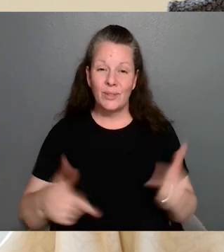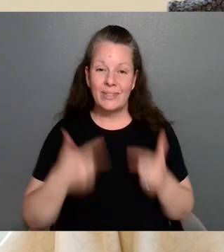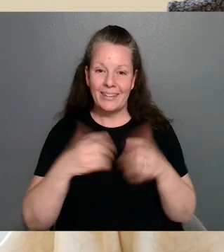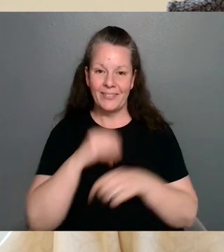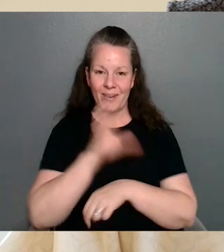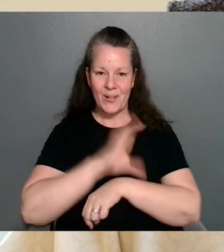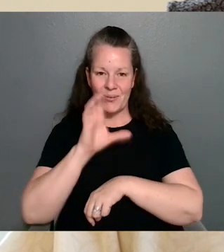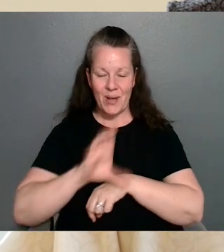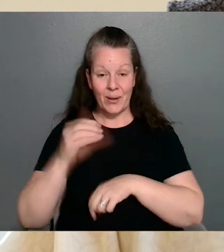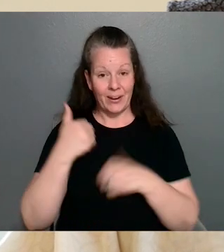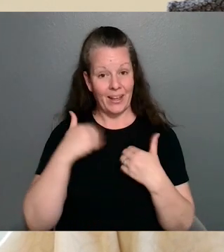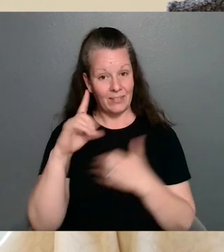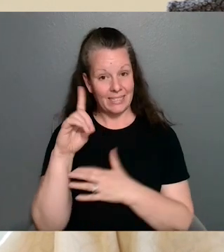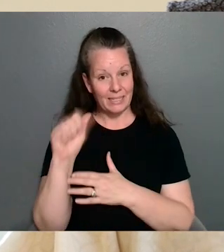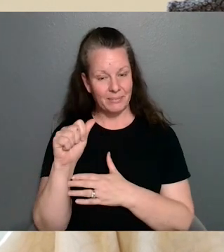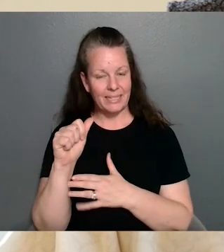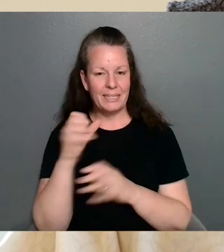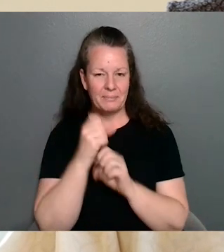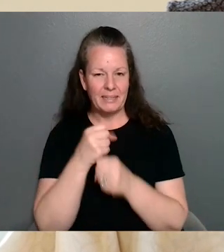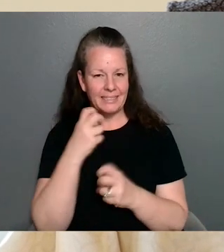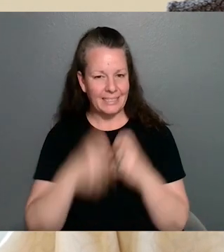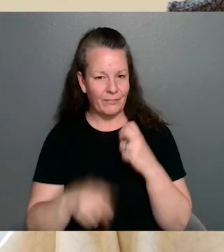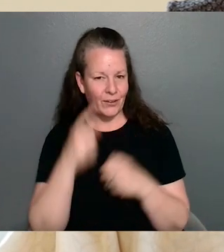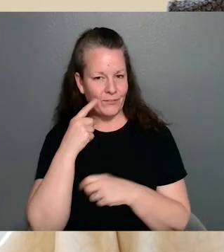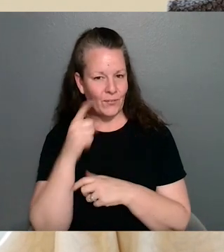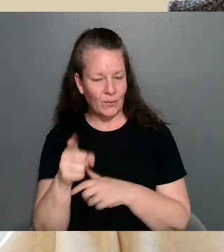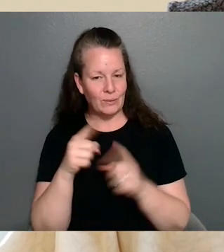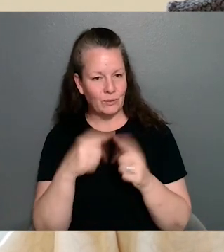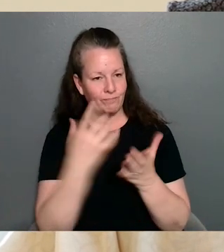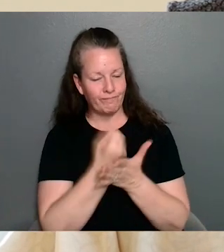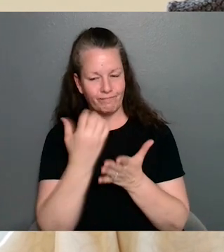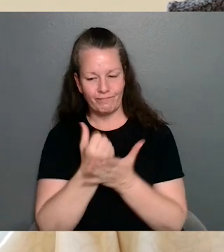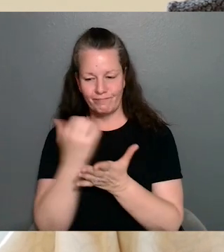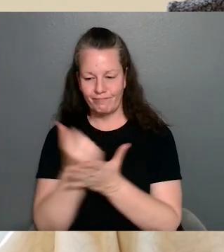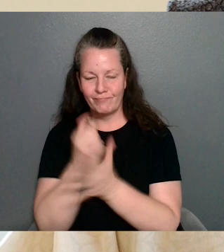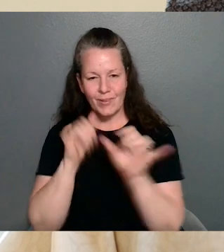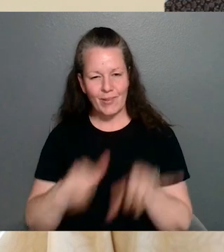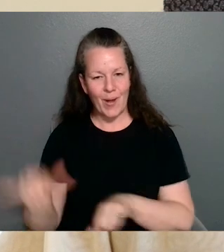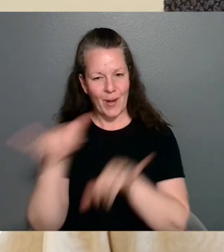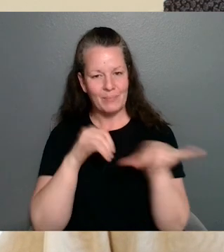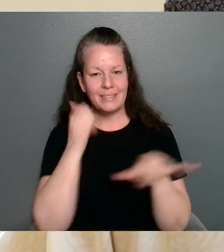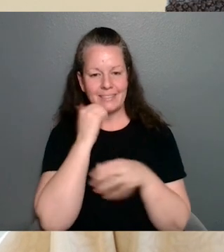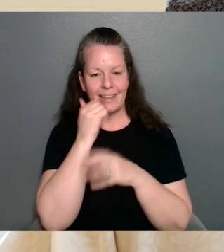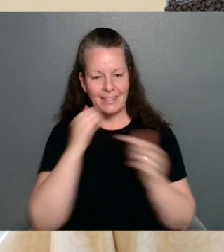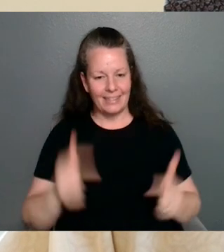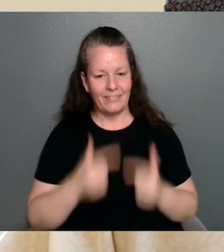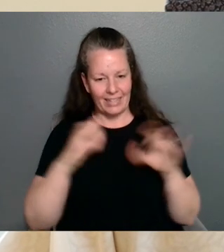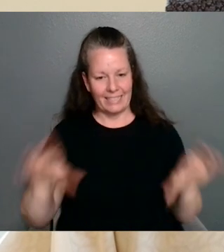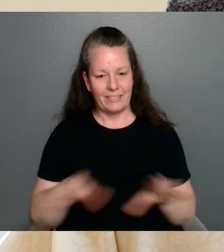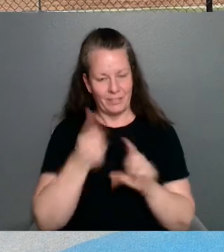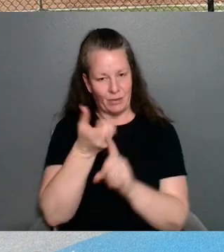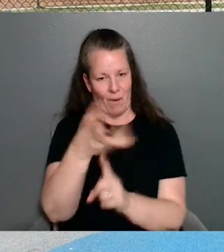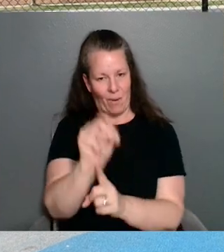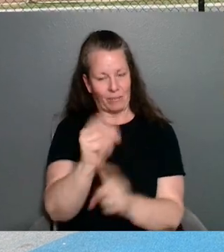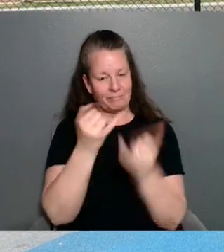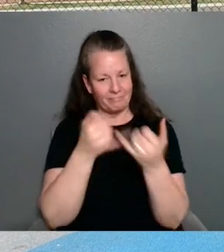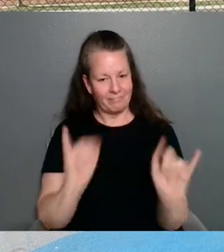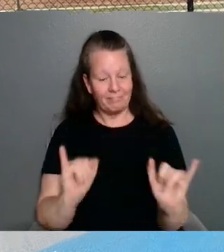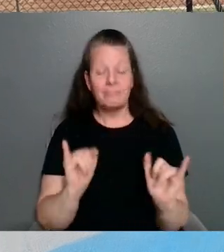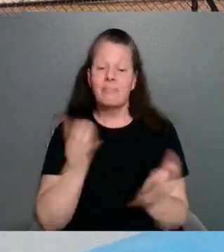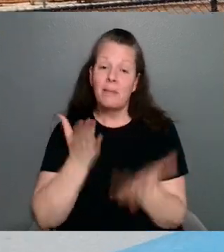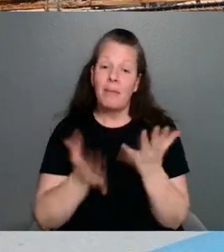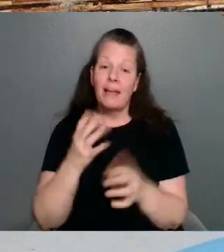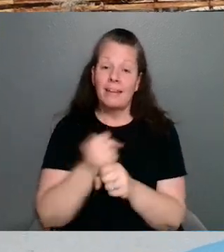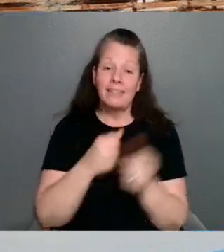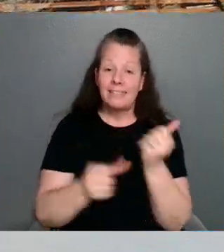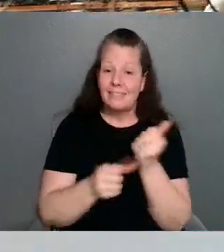When you live in Colorado and have a disability that makes it difficult for you to accomplish common daily living activities on your own, you may be able